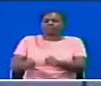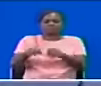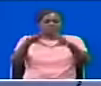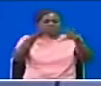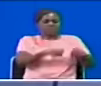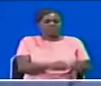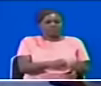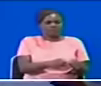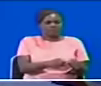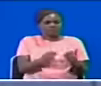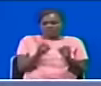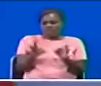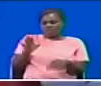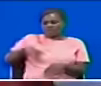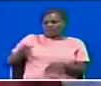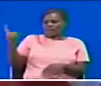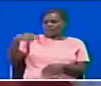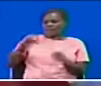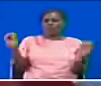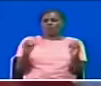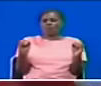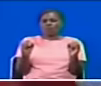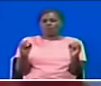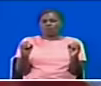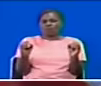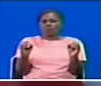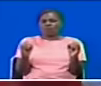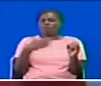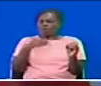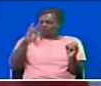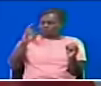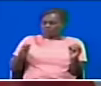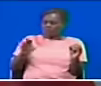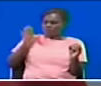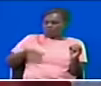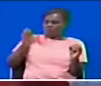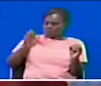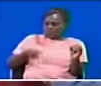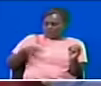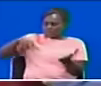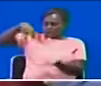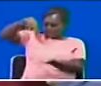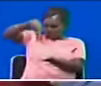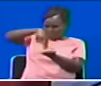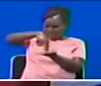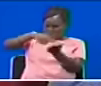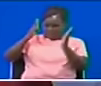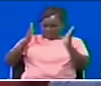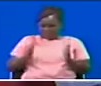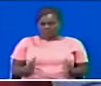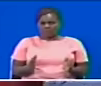if women don't come out and take them. Okay. I want to see a woman candidature